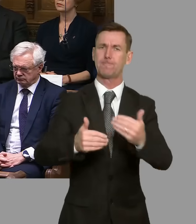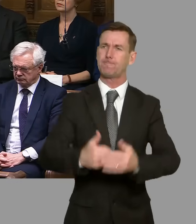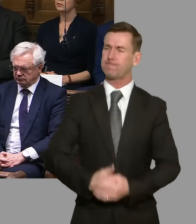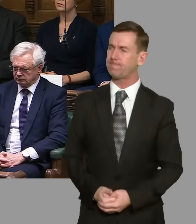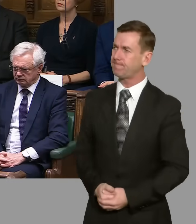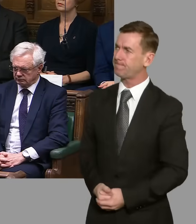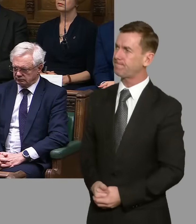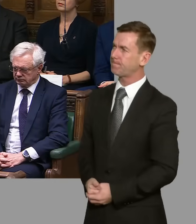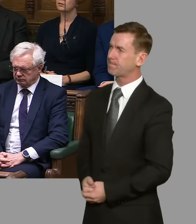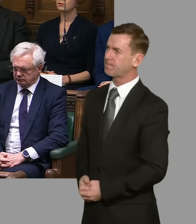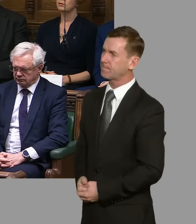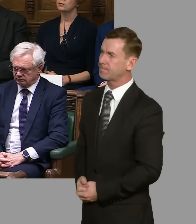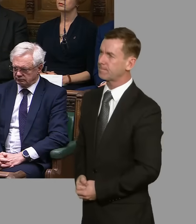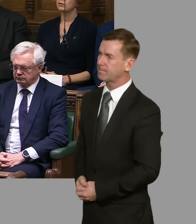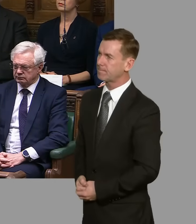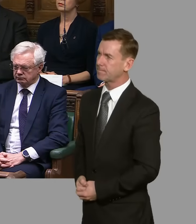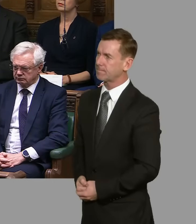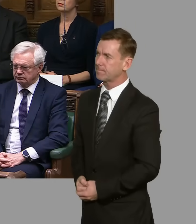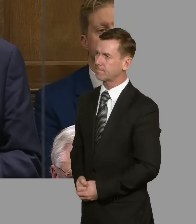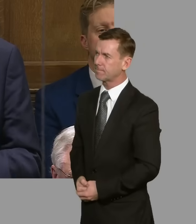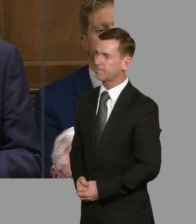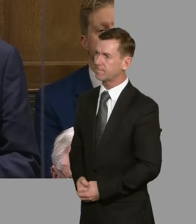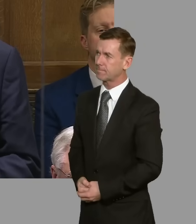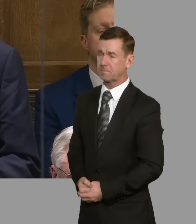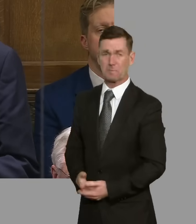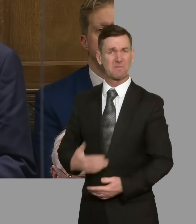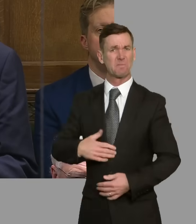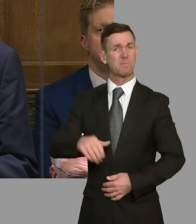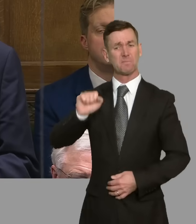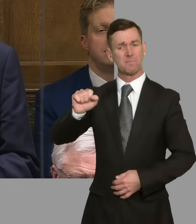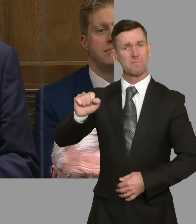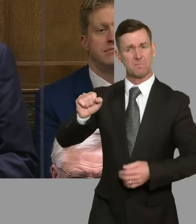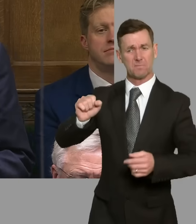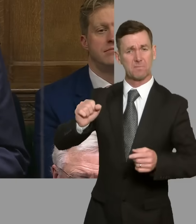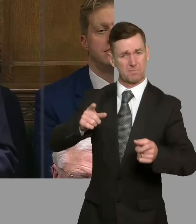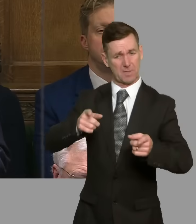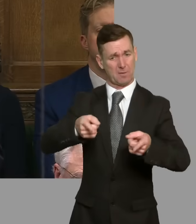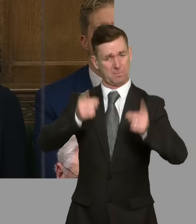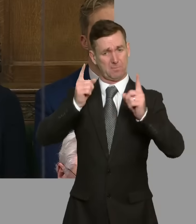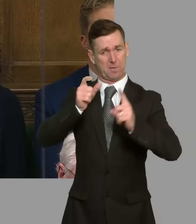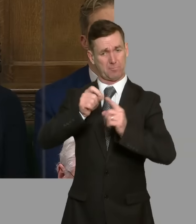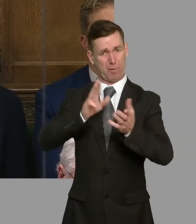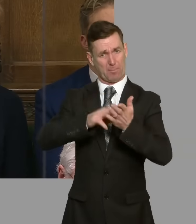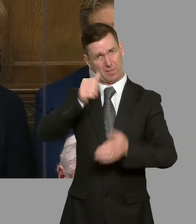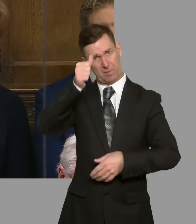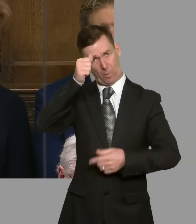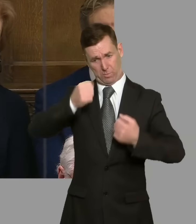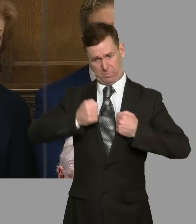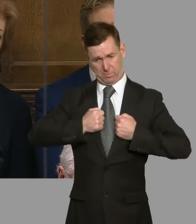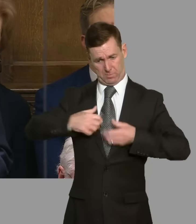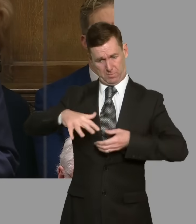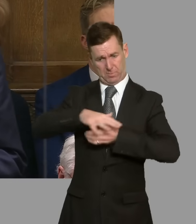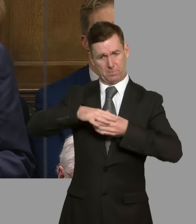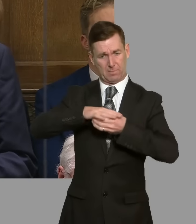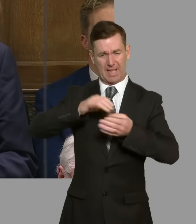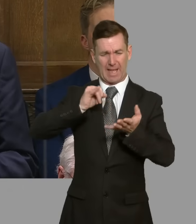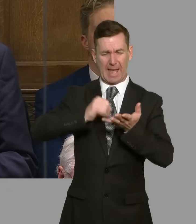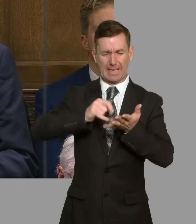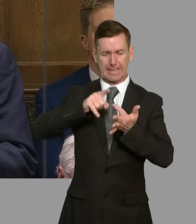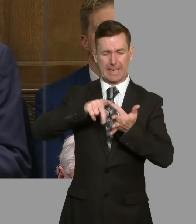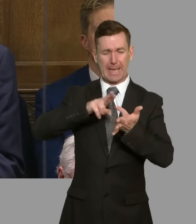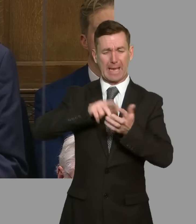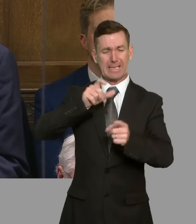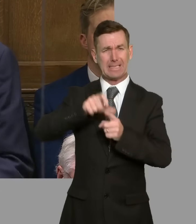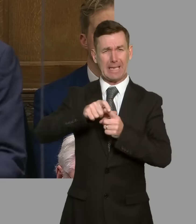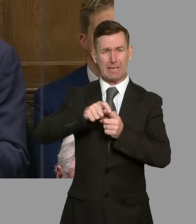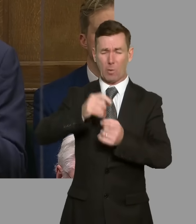Yorkshire is the lowest funded per pupil for children with special educational needs and disabilities, and that his local authority in Camden is the highest,